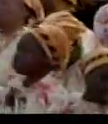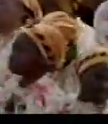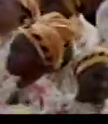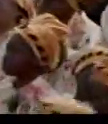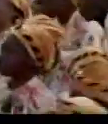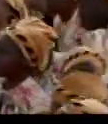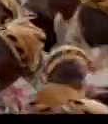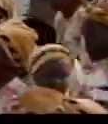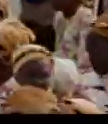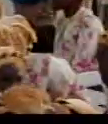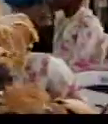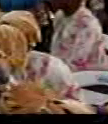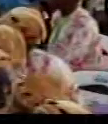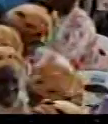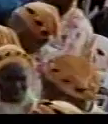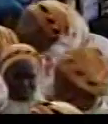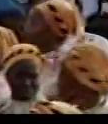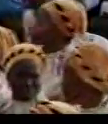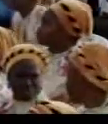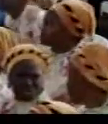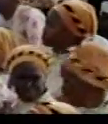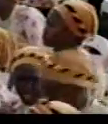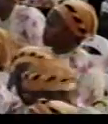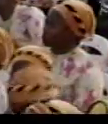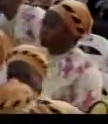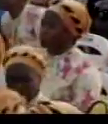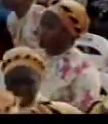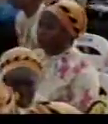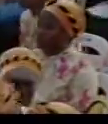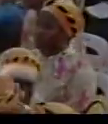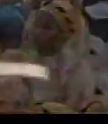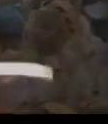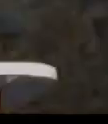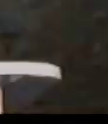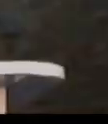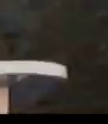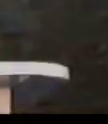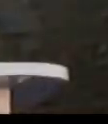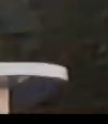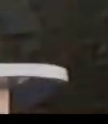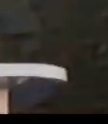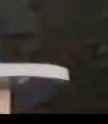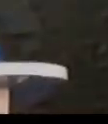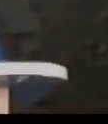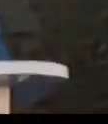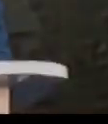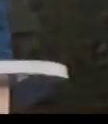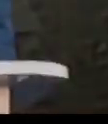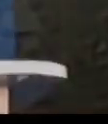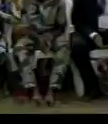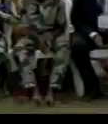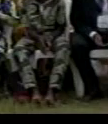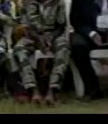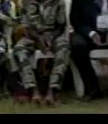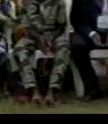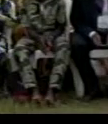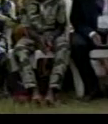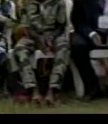Everybody, everywhere connected with this crusade, shout